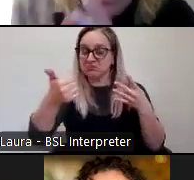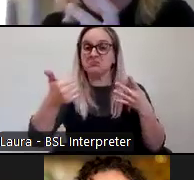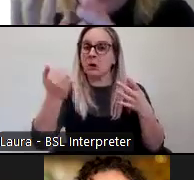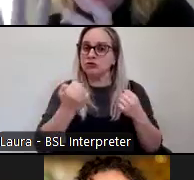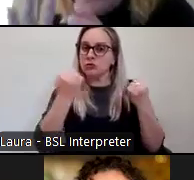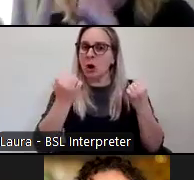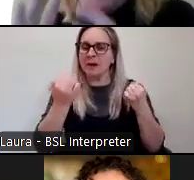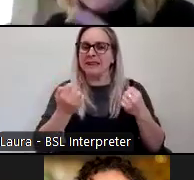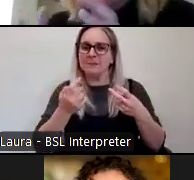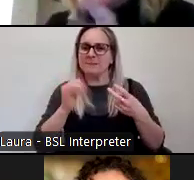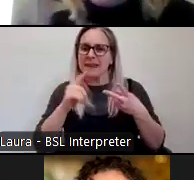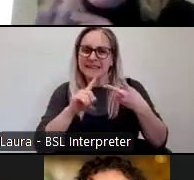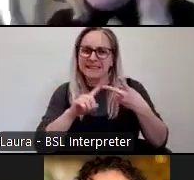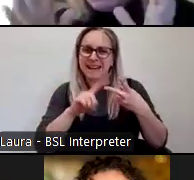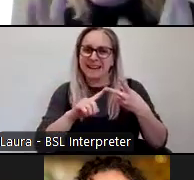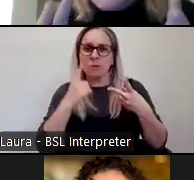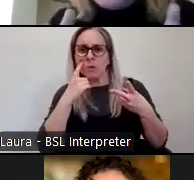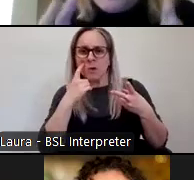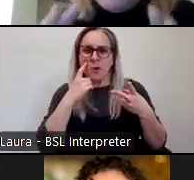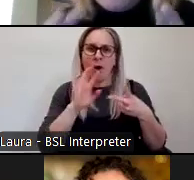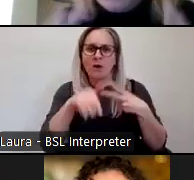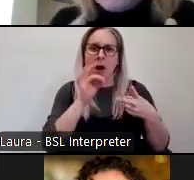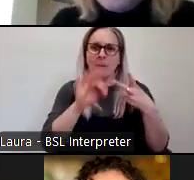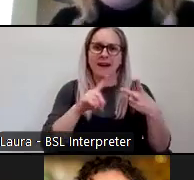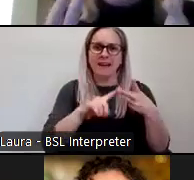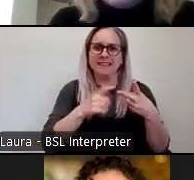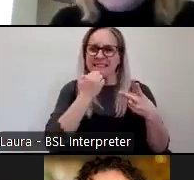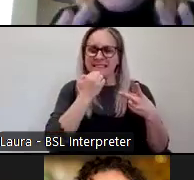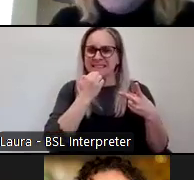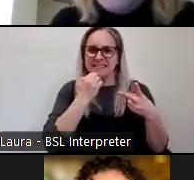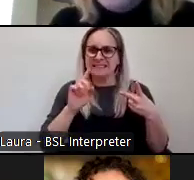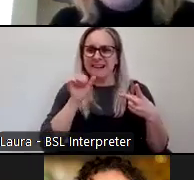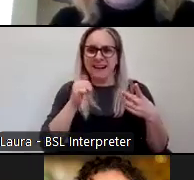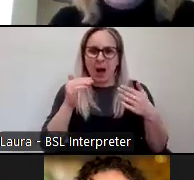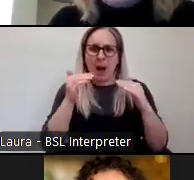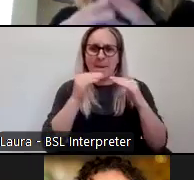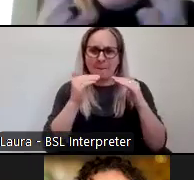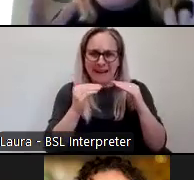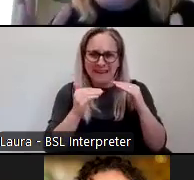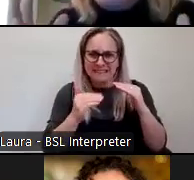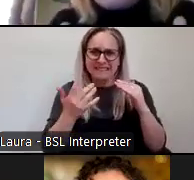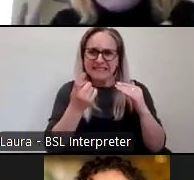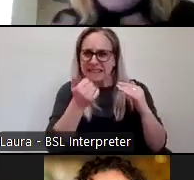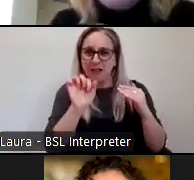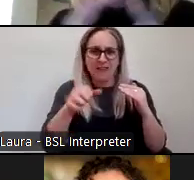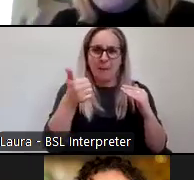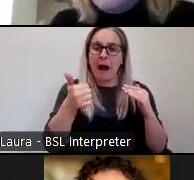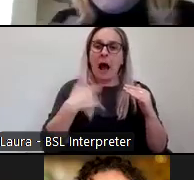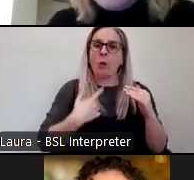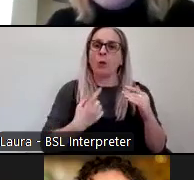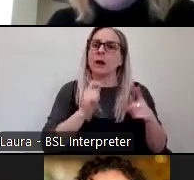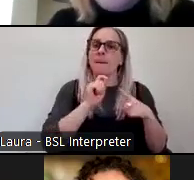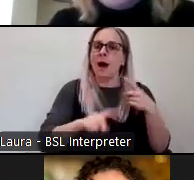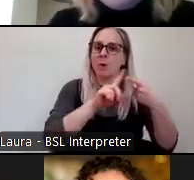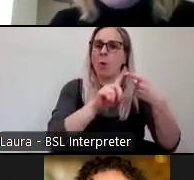second is a little bit more wobbly, I would suggest that you just stick to the one. The competition